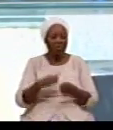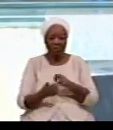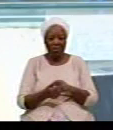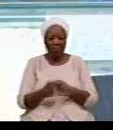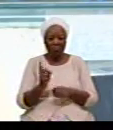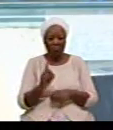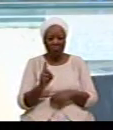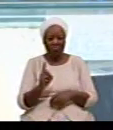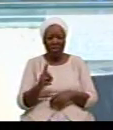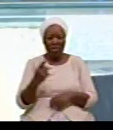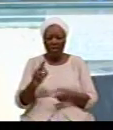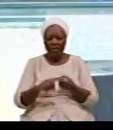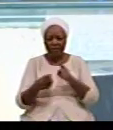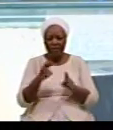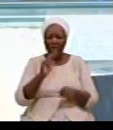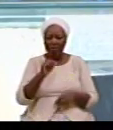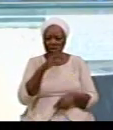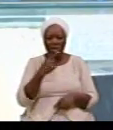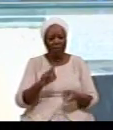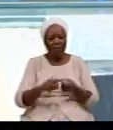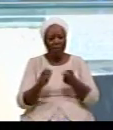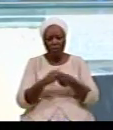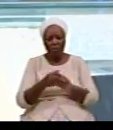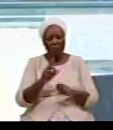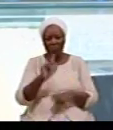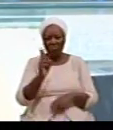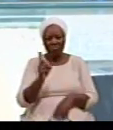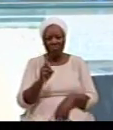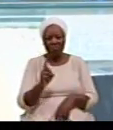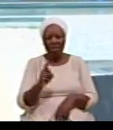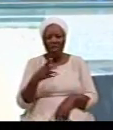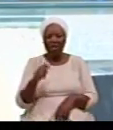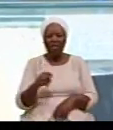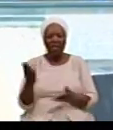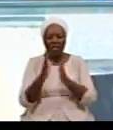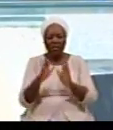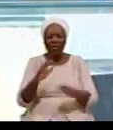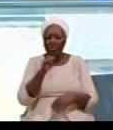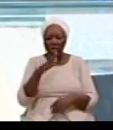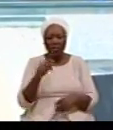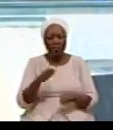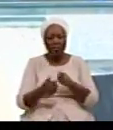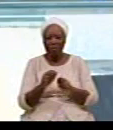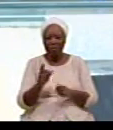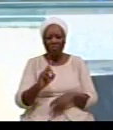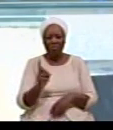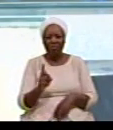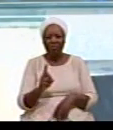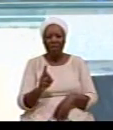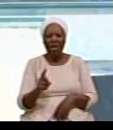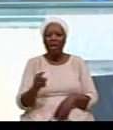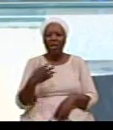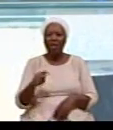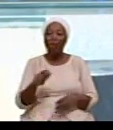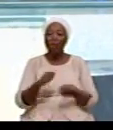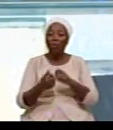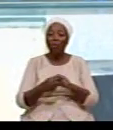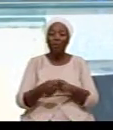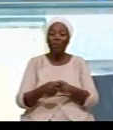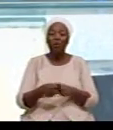The friends were not the problem. The servants were not the problem. The problem was Satan.